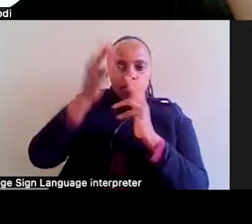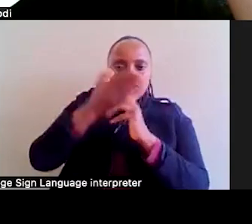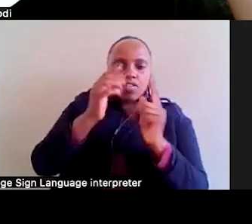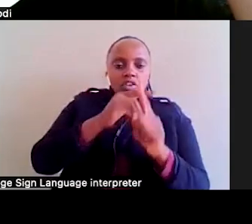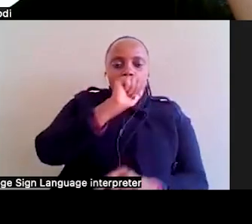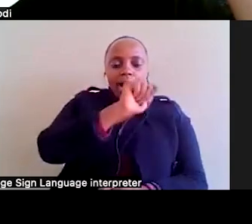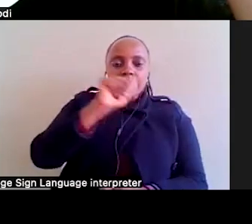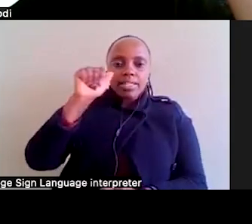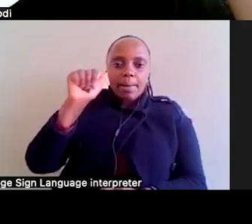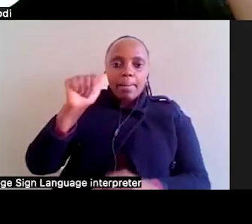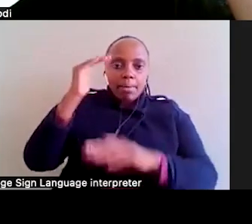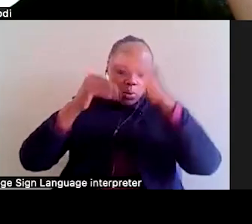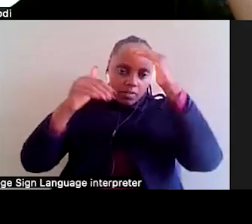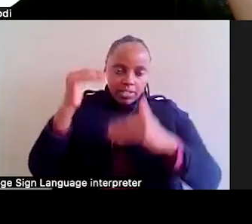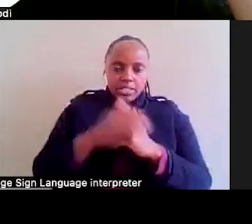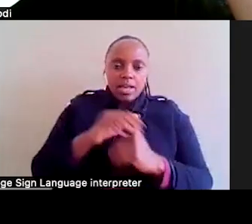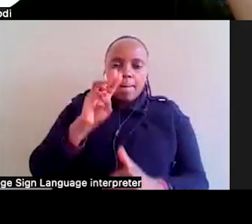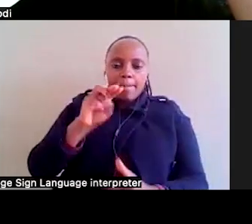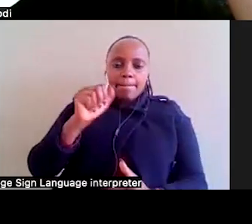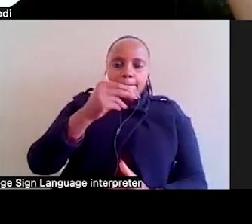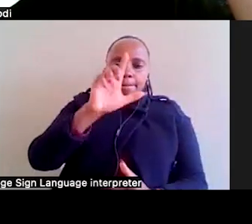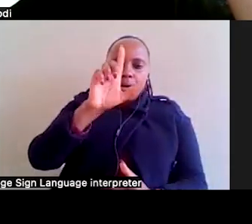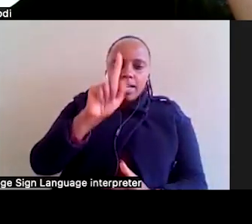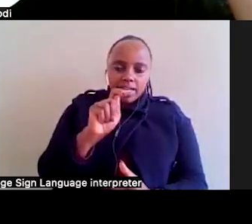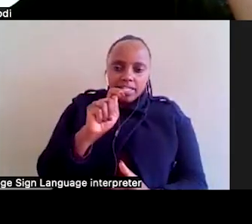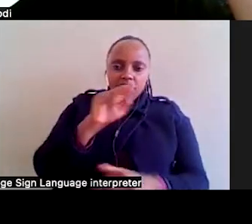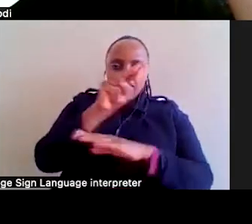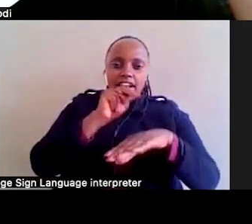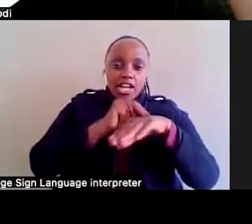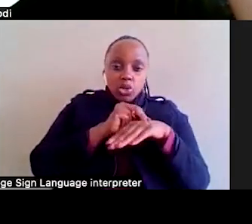Ababa University. Marlet is the National